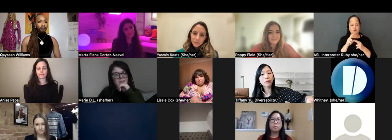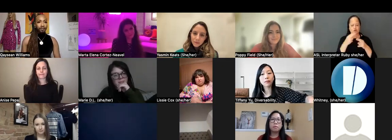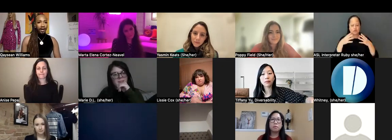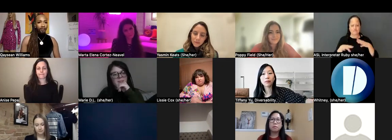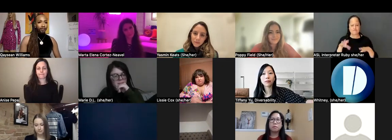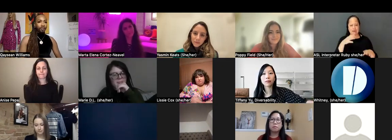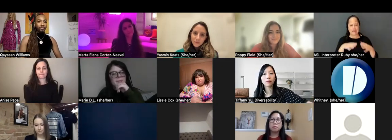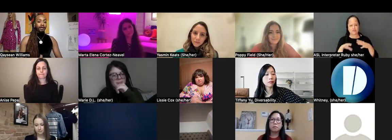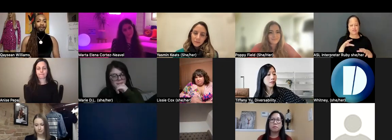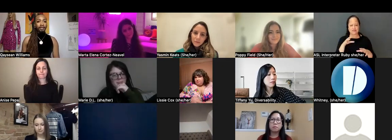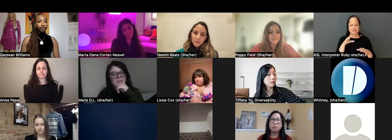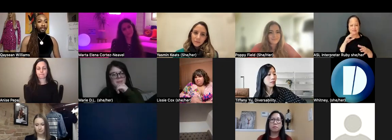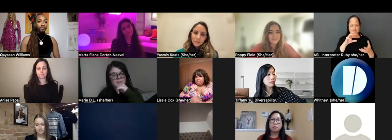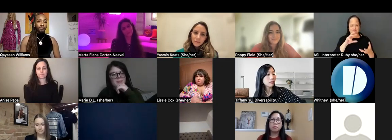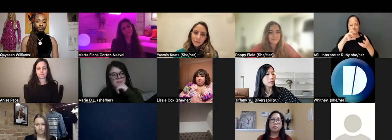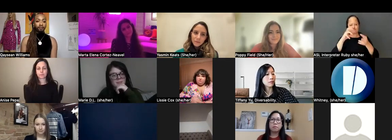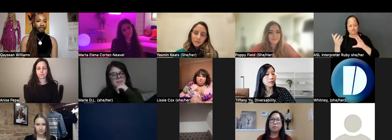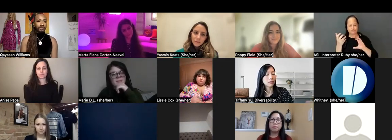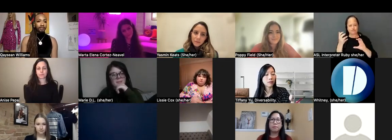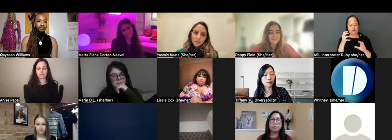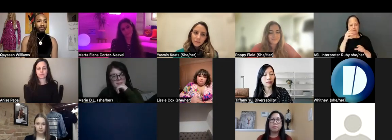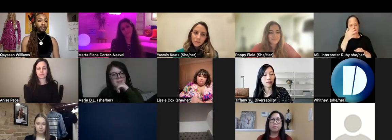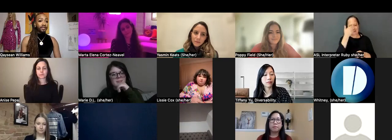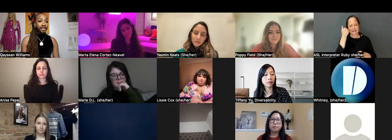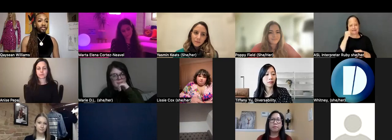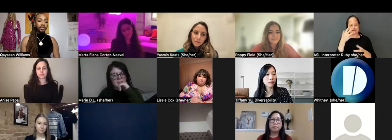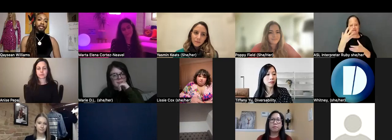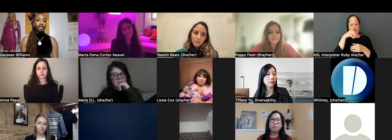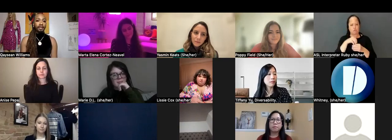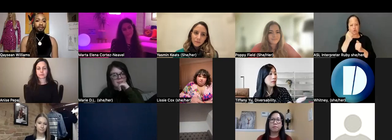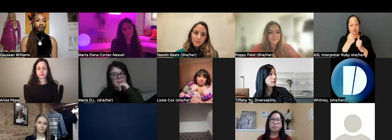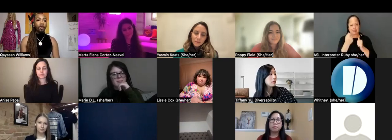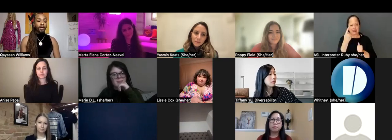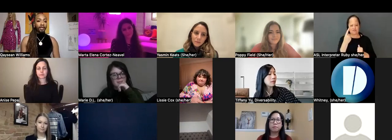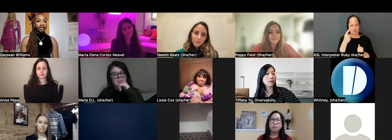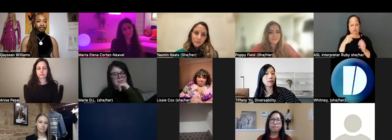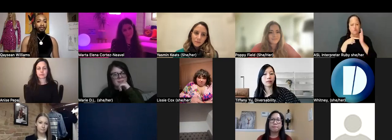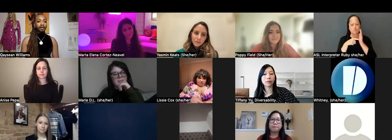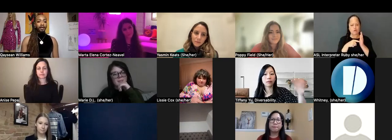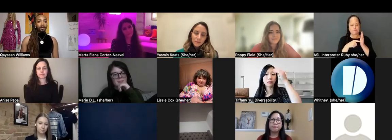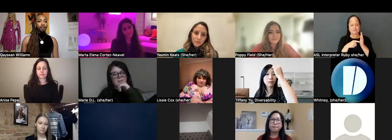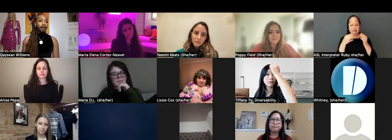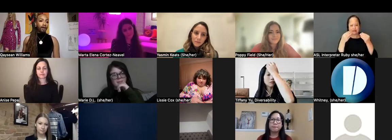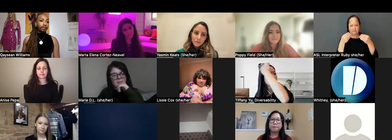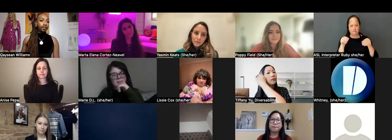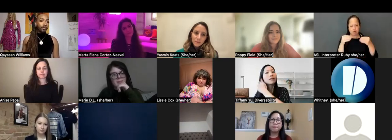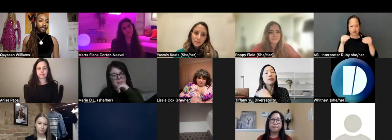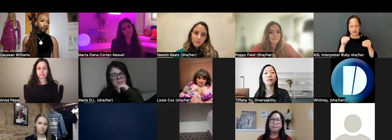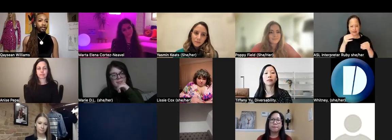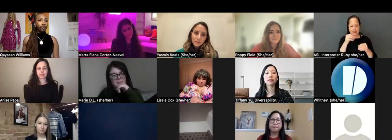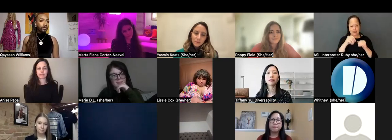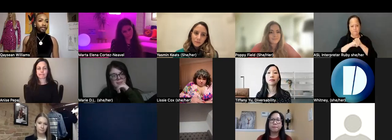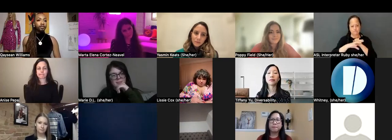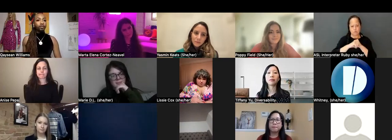mishaps that comes about with including everyone, is the representation and the marketing and promoting